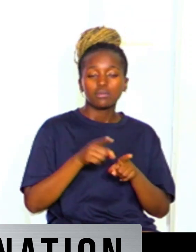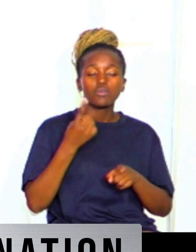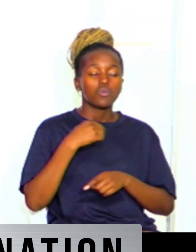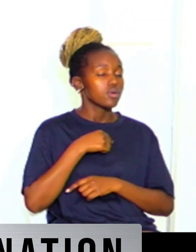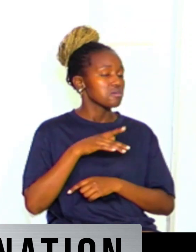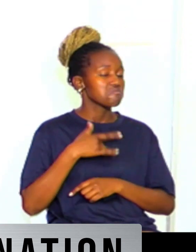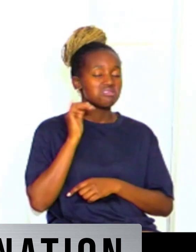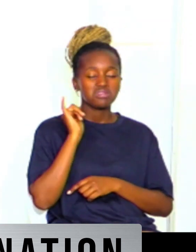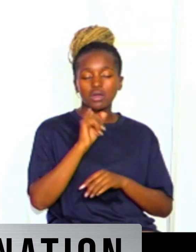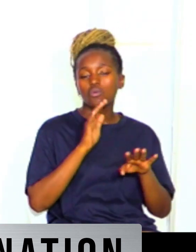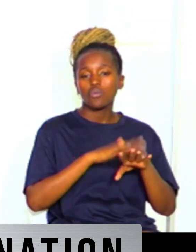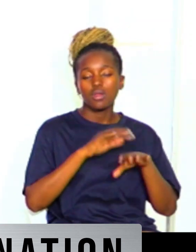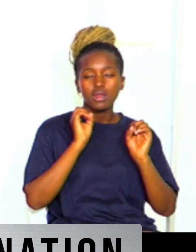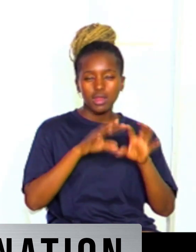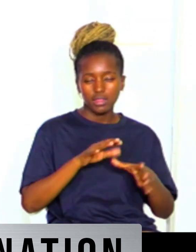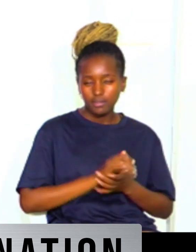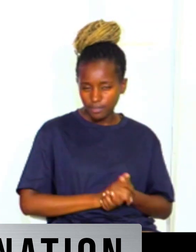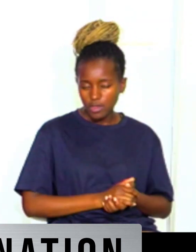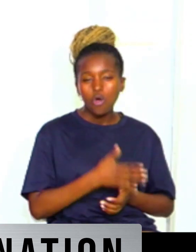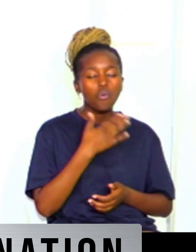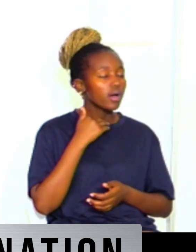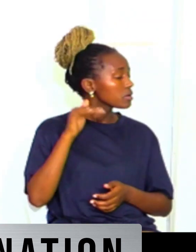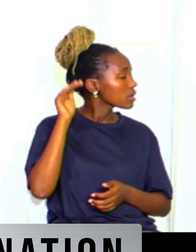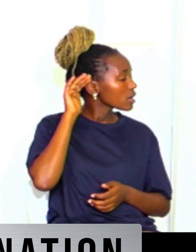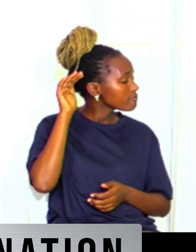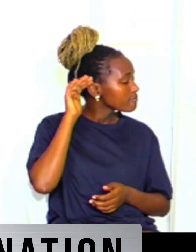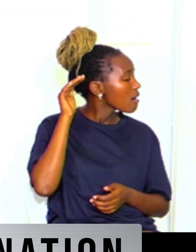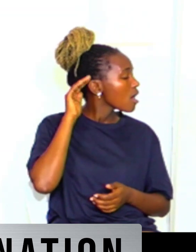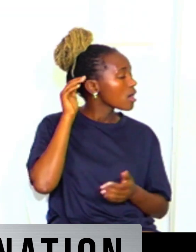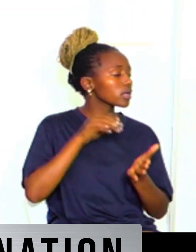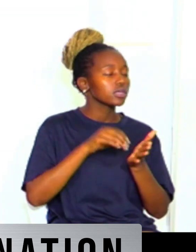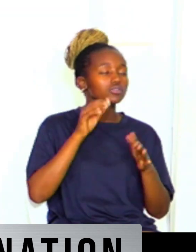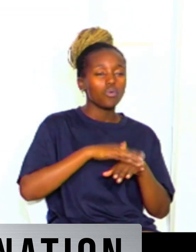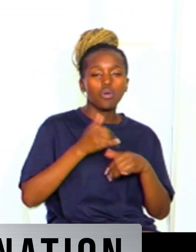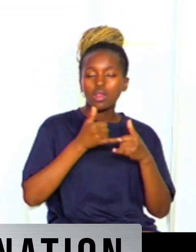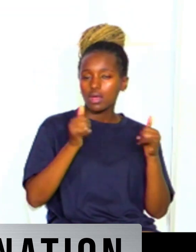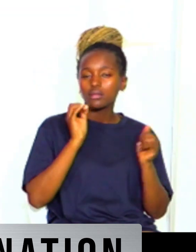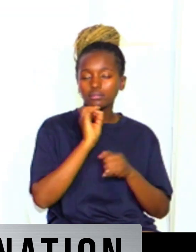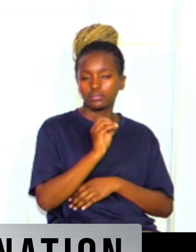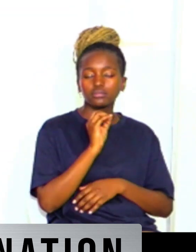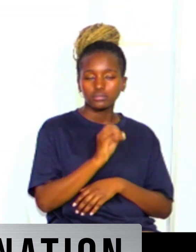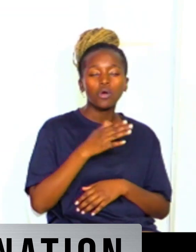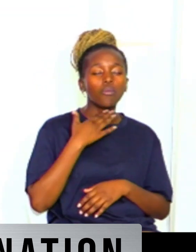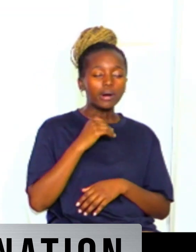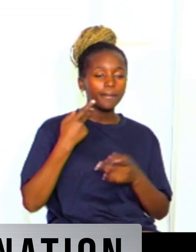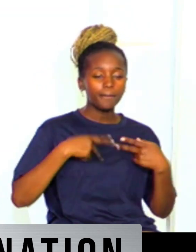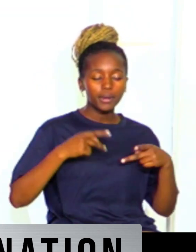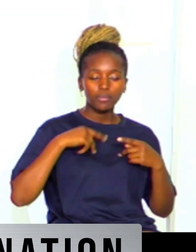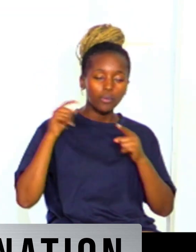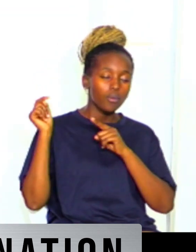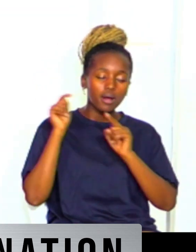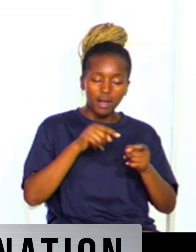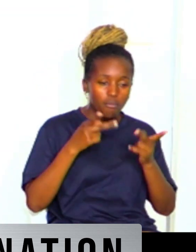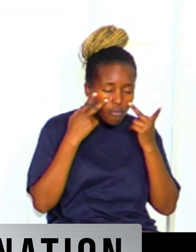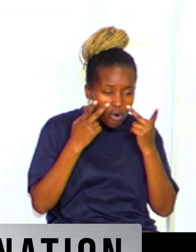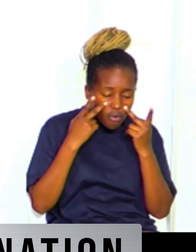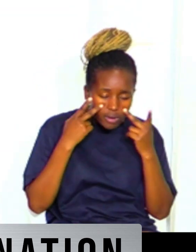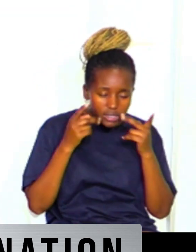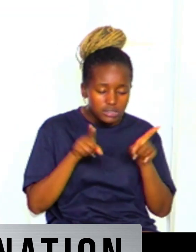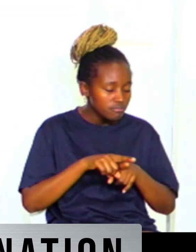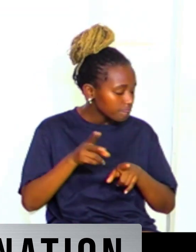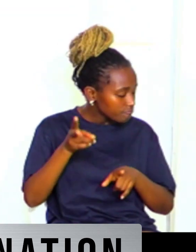sense. Why would the case not be isikizwa kwa watu in-house? Mbona